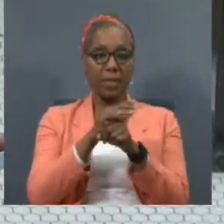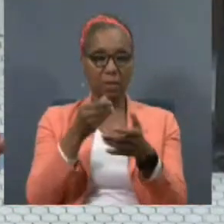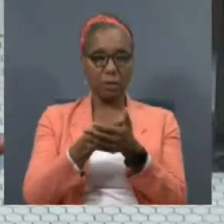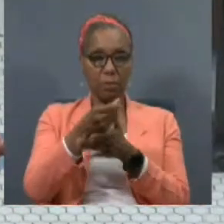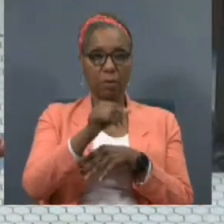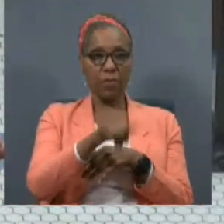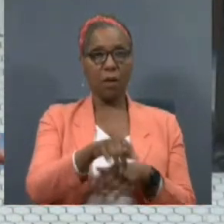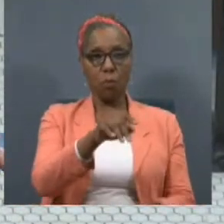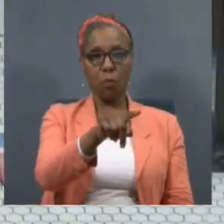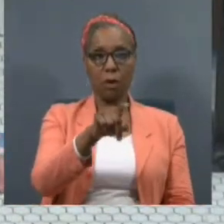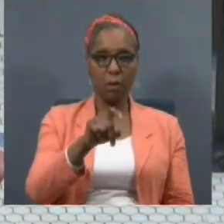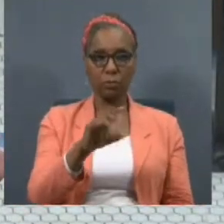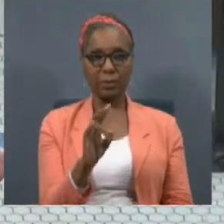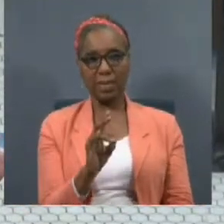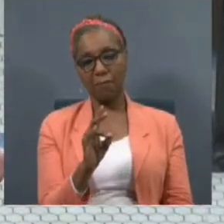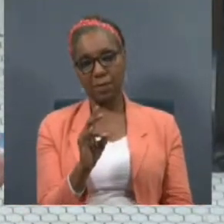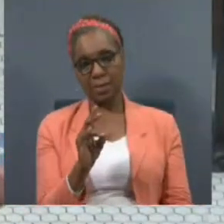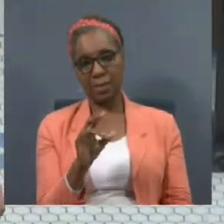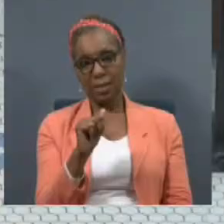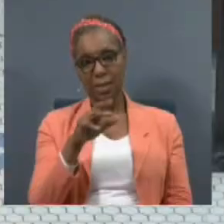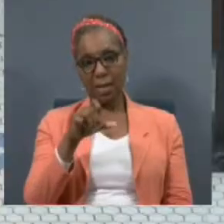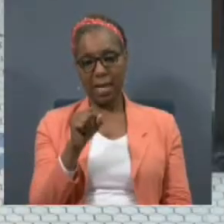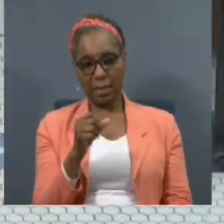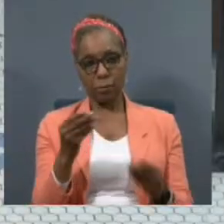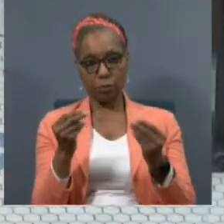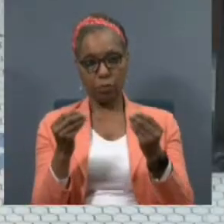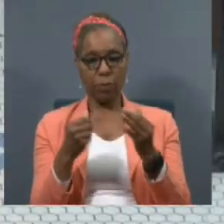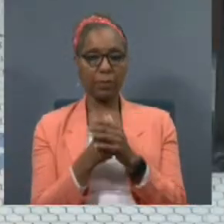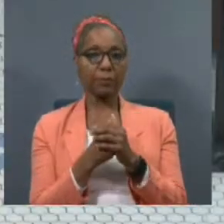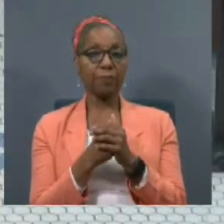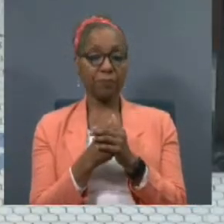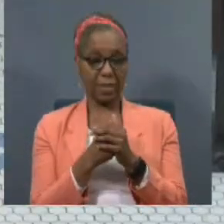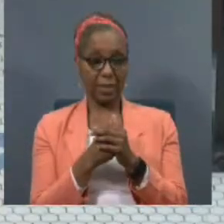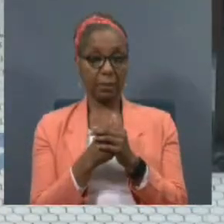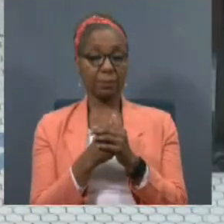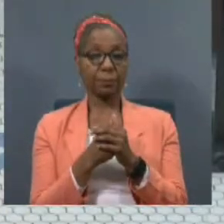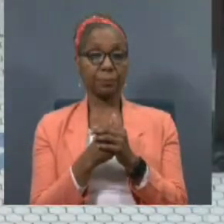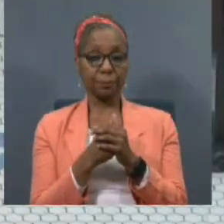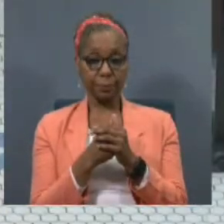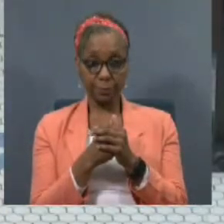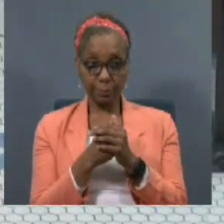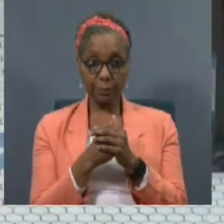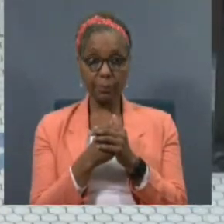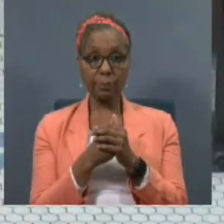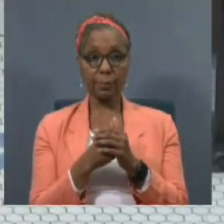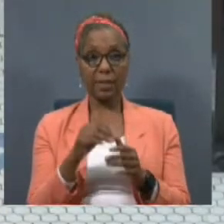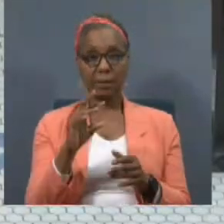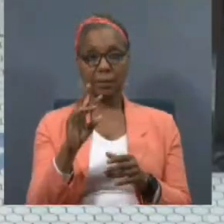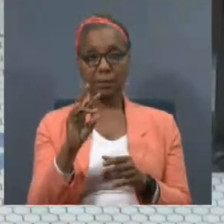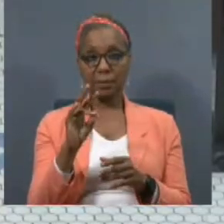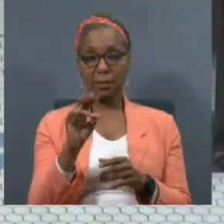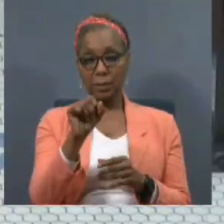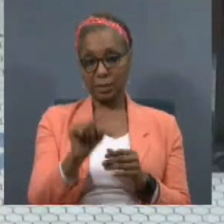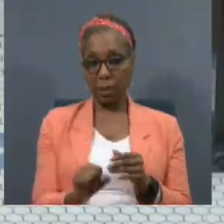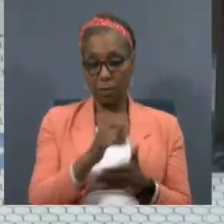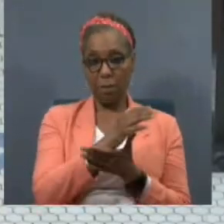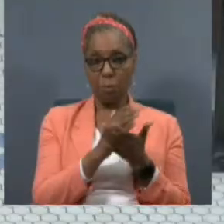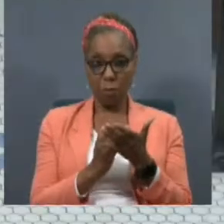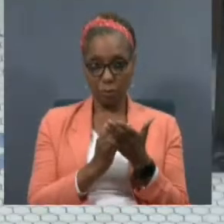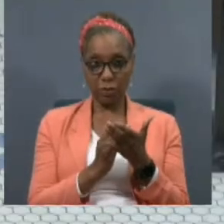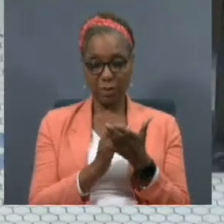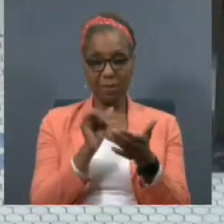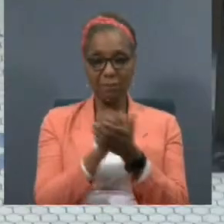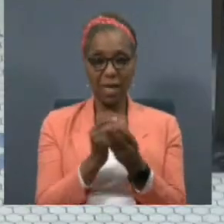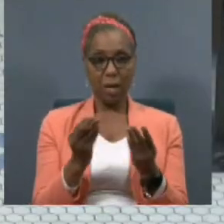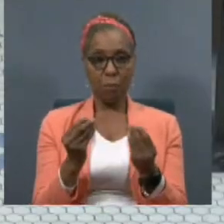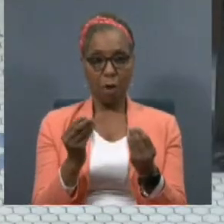that 107 acres. The southern portion of the subject